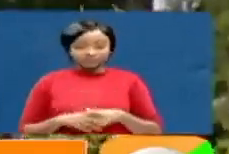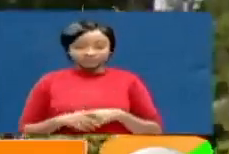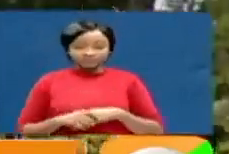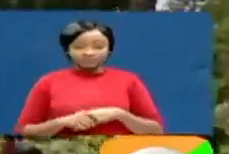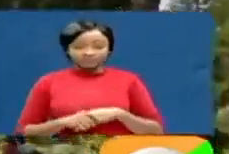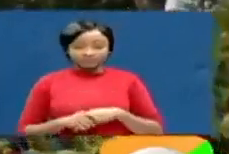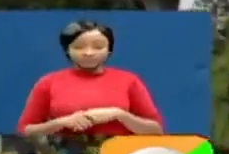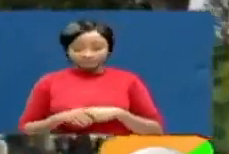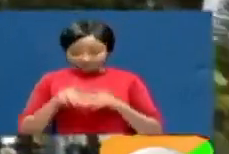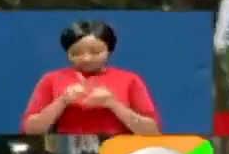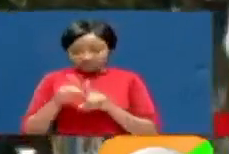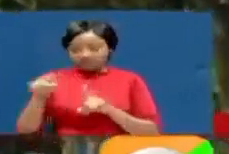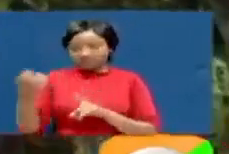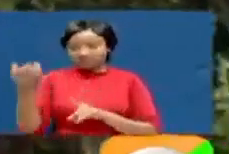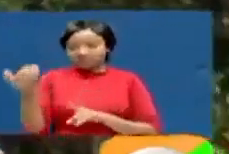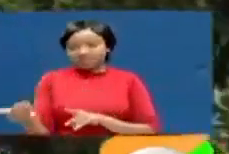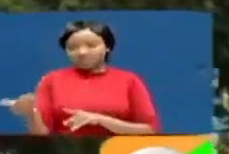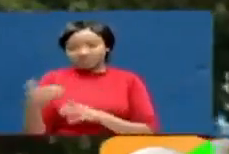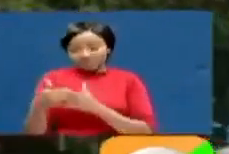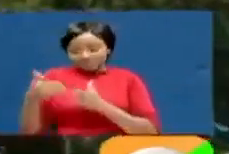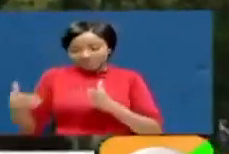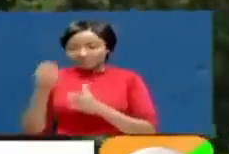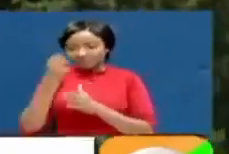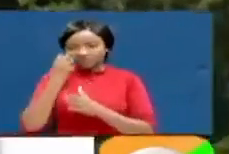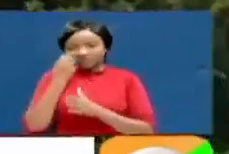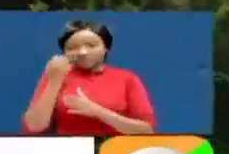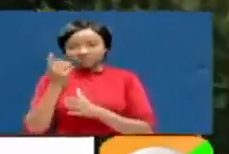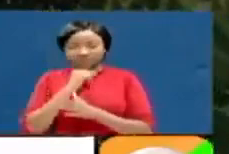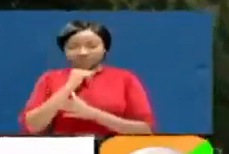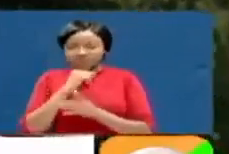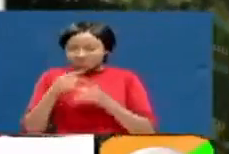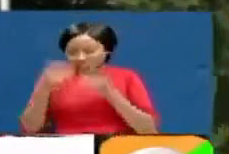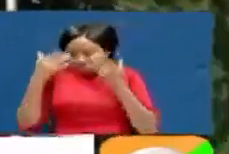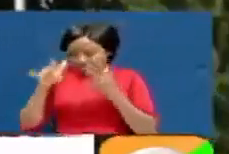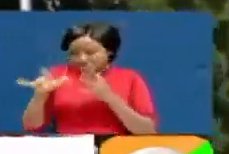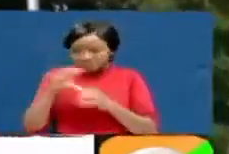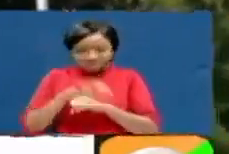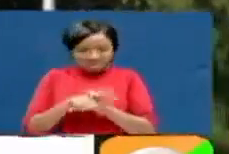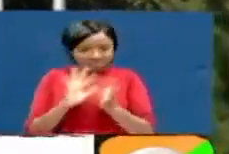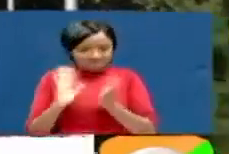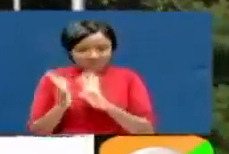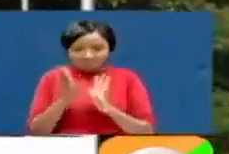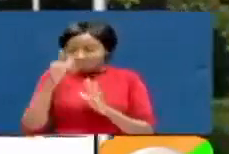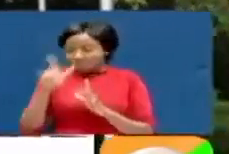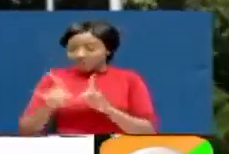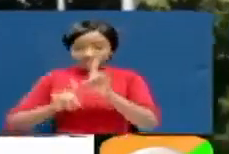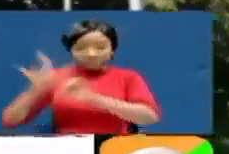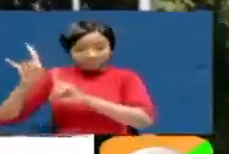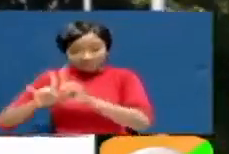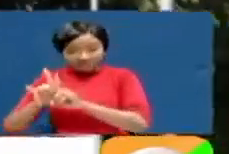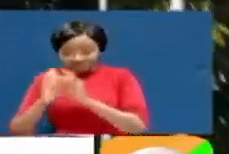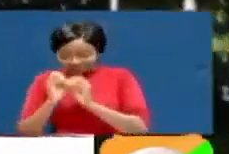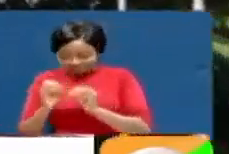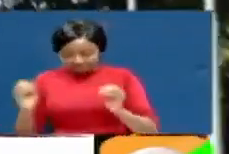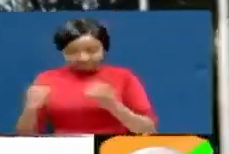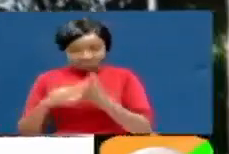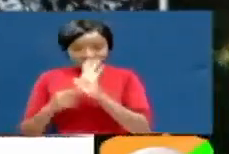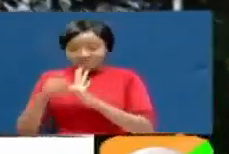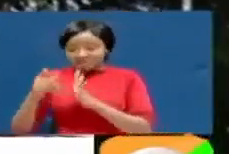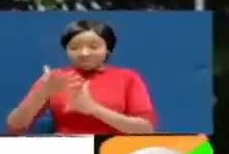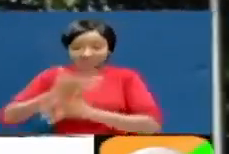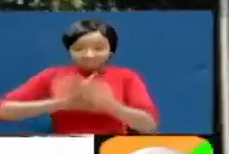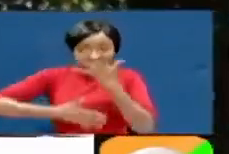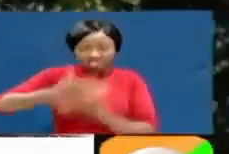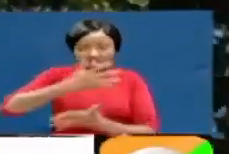child. It remains unclear how the young boy contracted the virus, but officials say he had no history of travel, nor had he been in direct contact